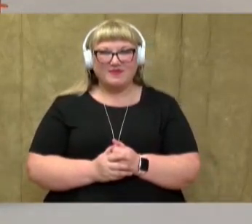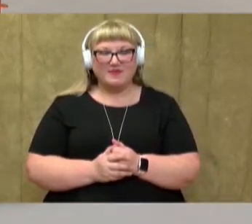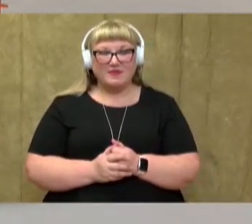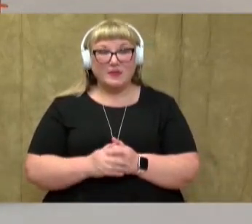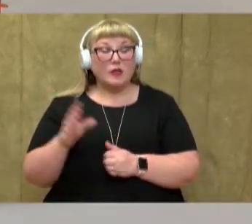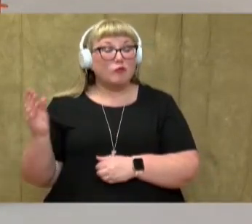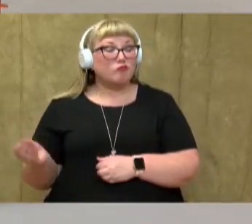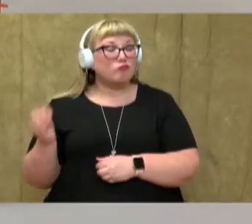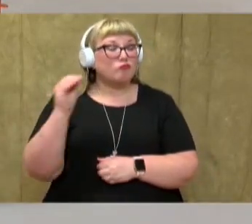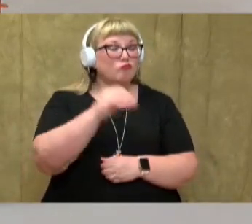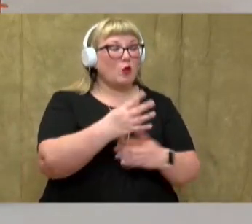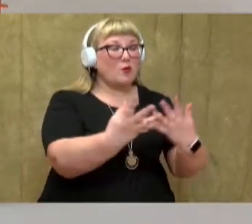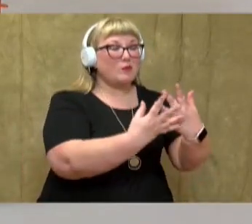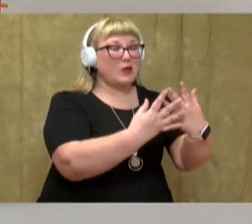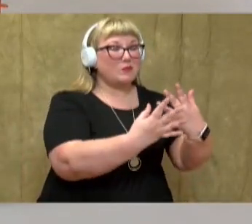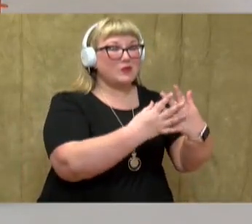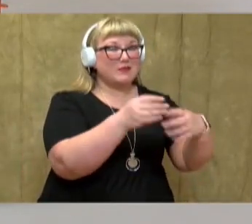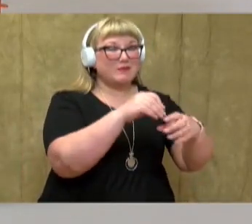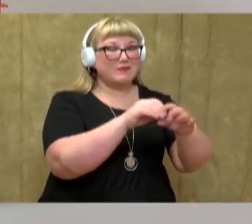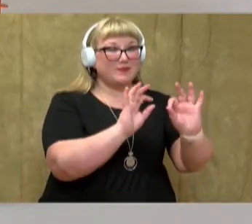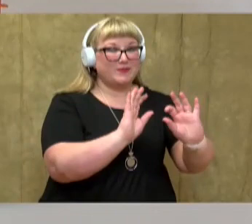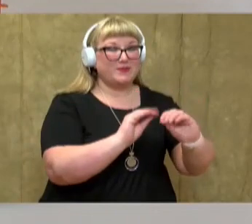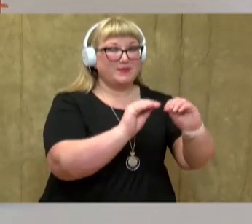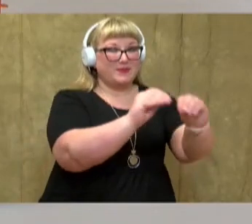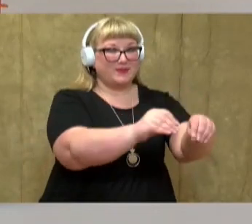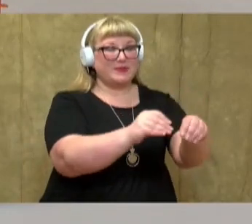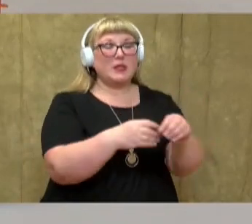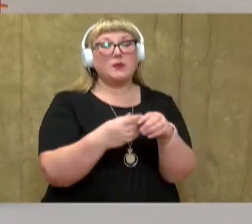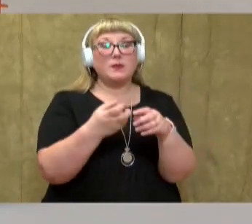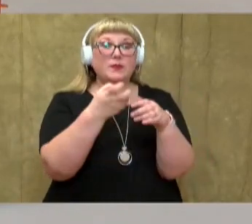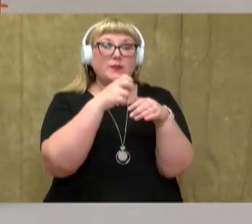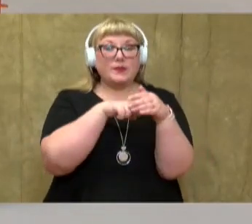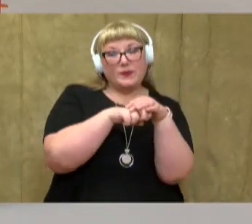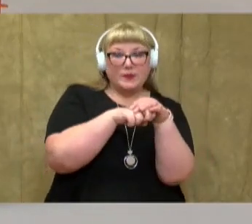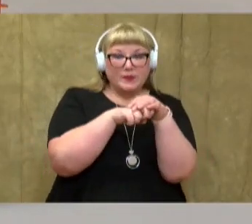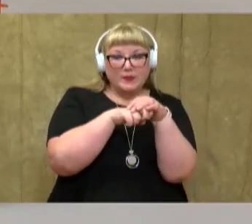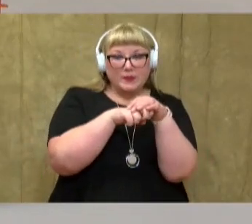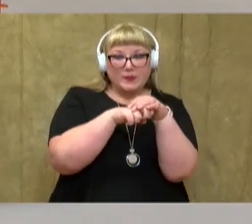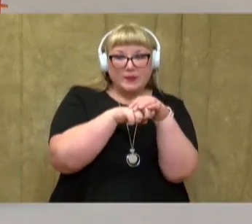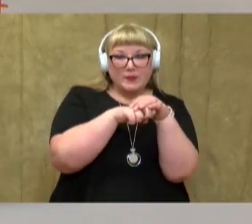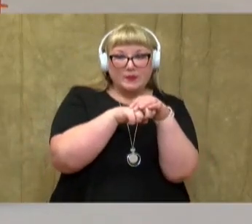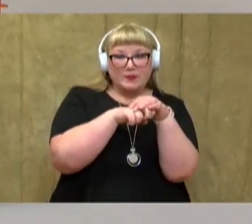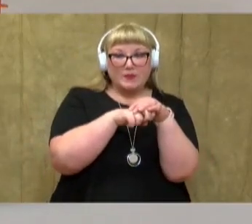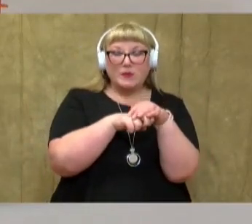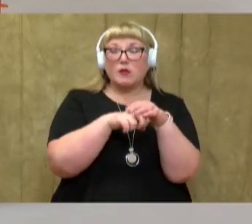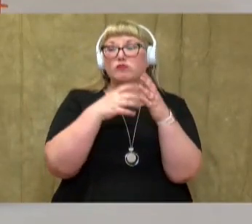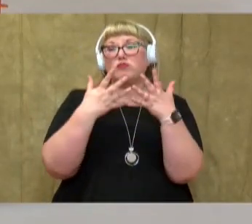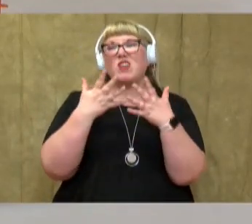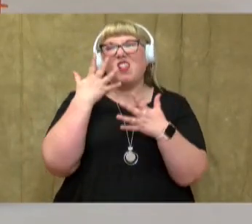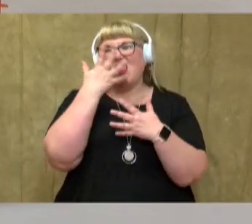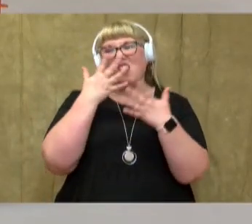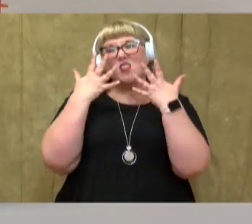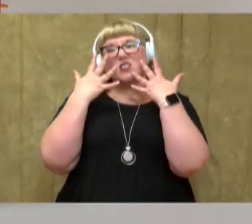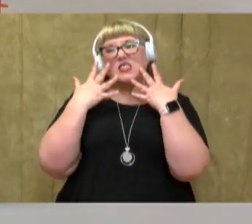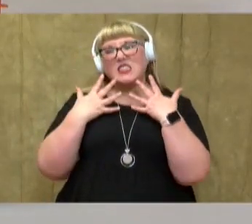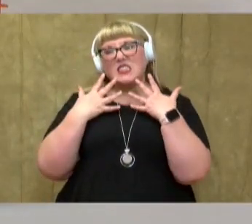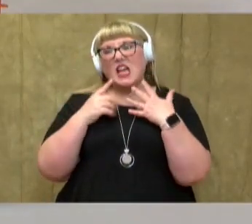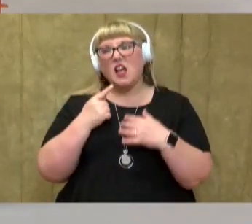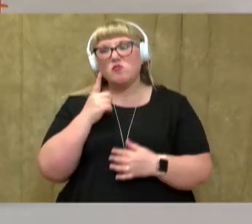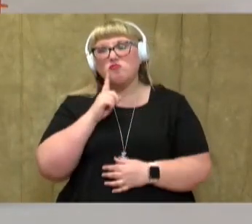We put him back inside his cage. He huddles on his shelf. He looks so sad and